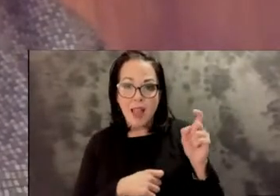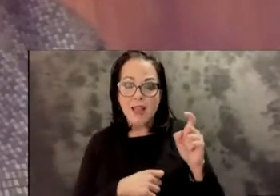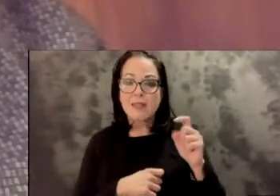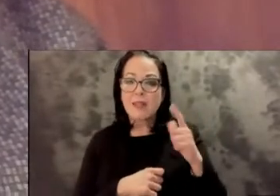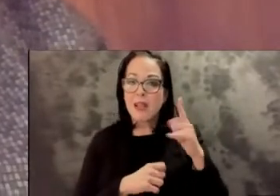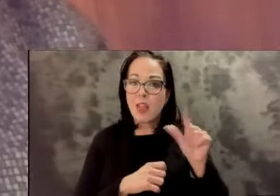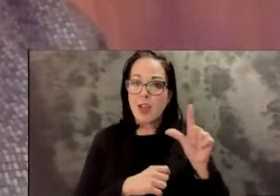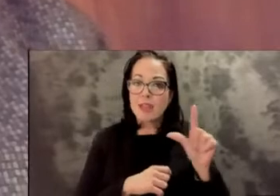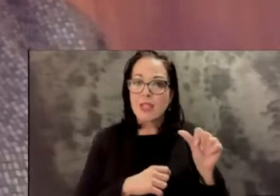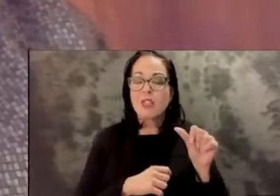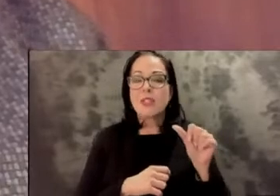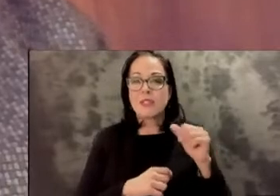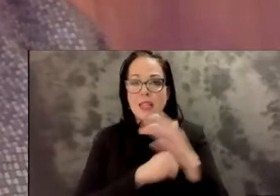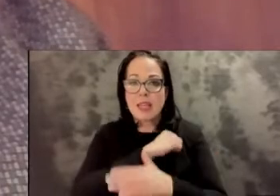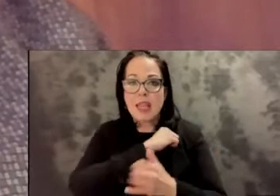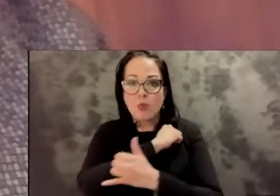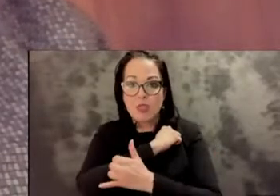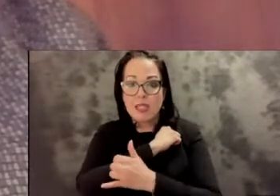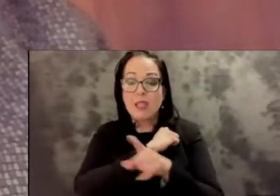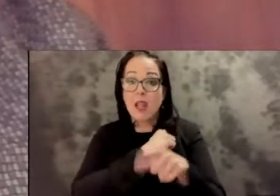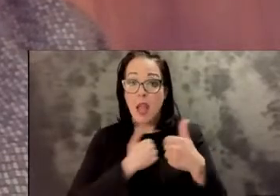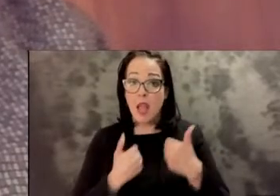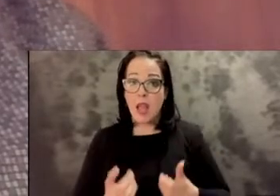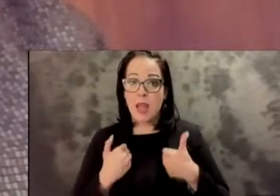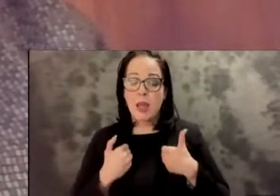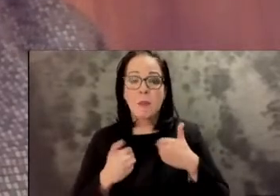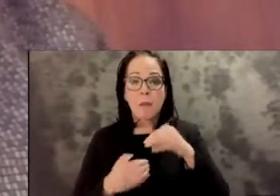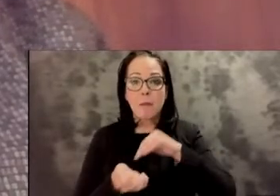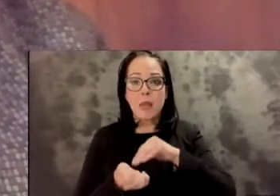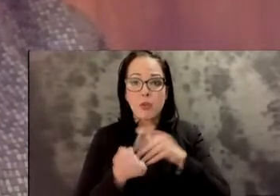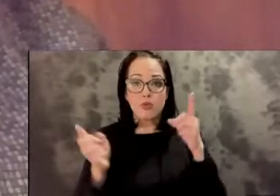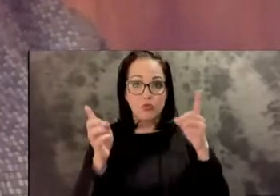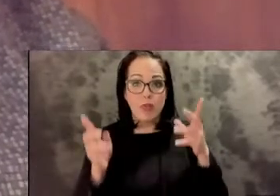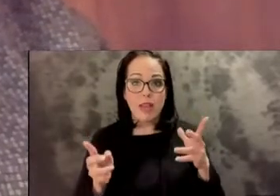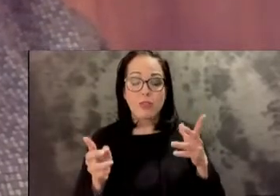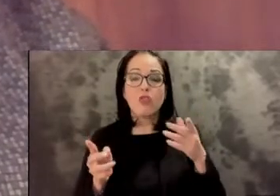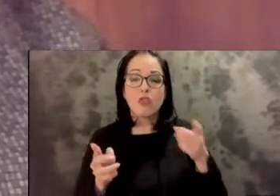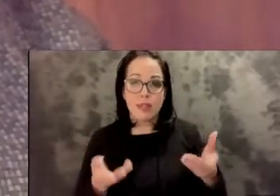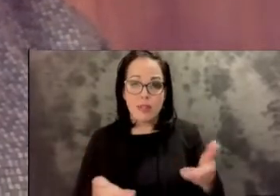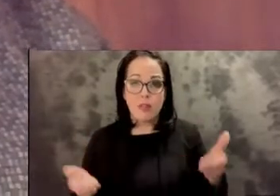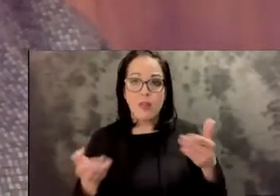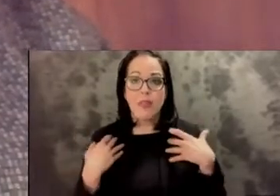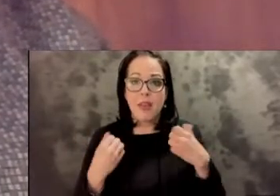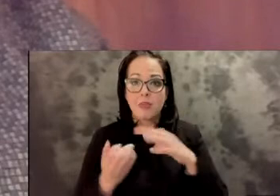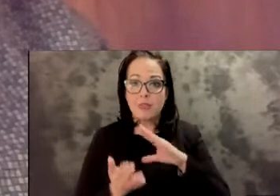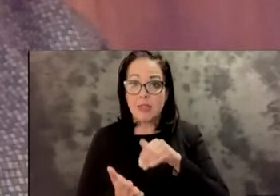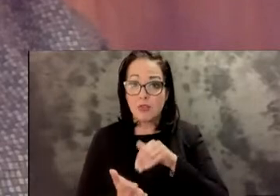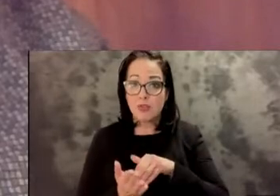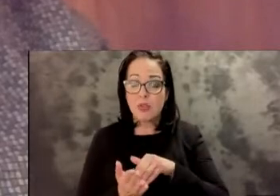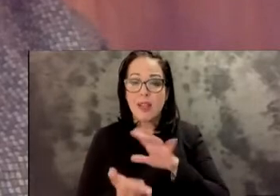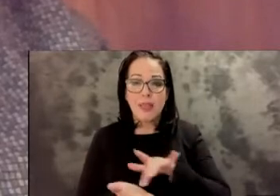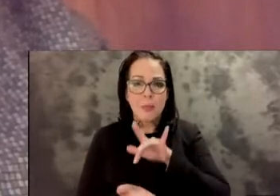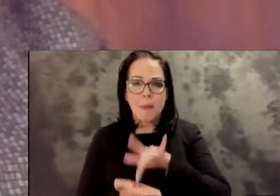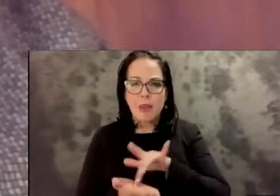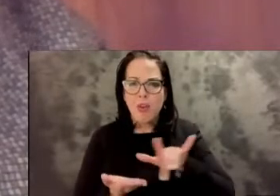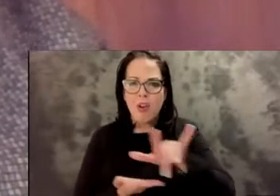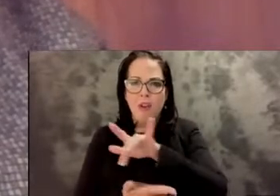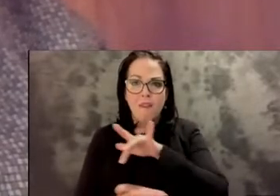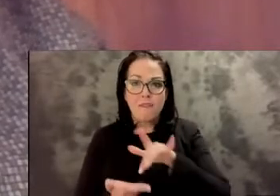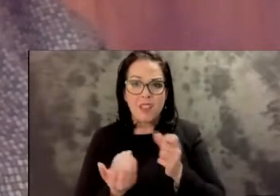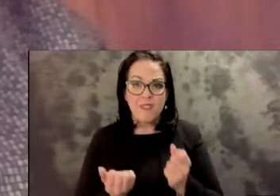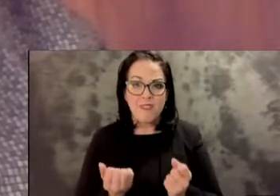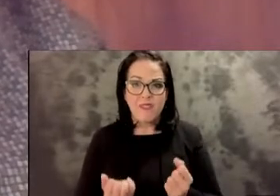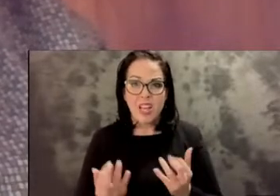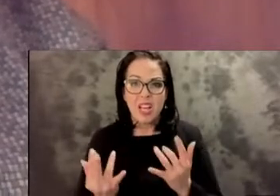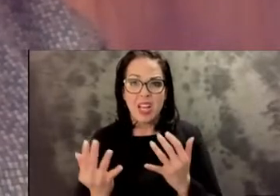County. I am a medical director at the Federally Qualified Health Center in the middle of the fire created by this